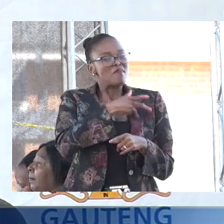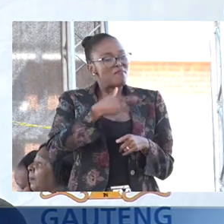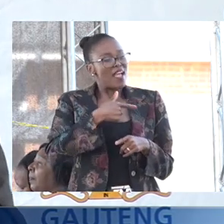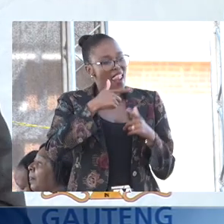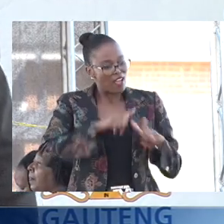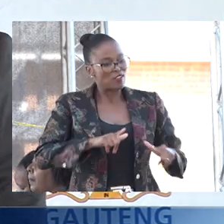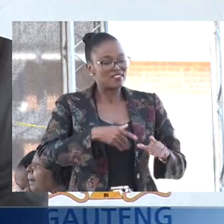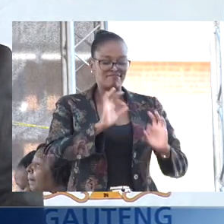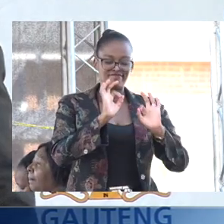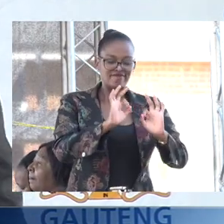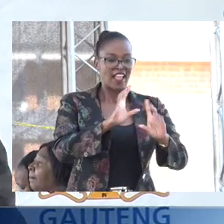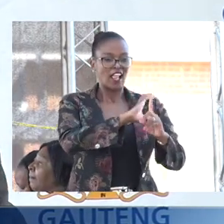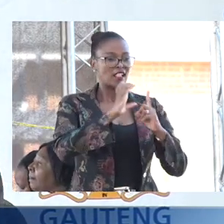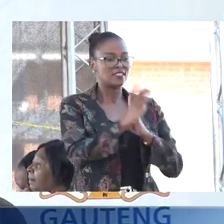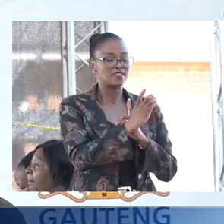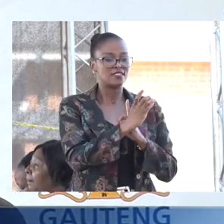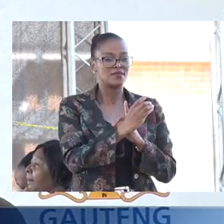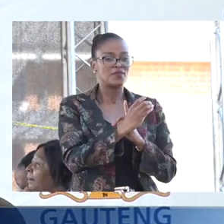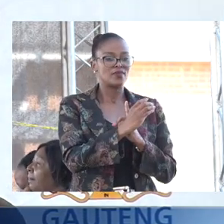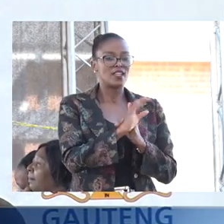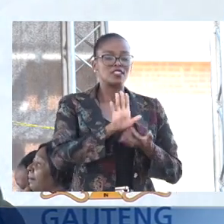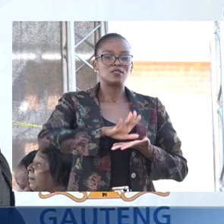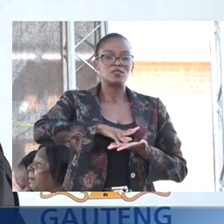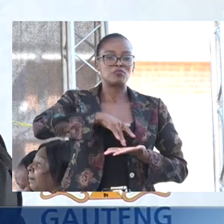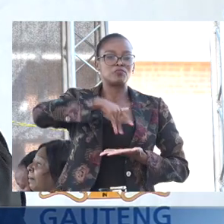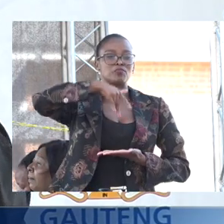master your culture and